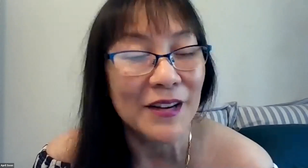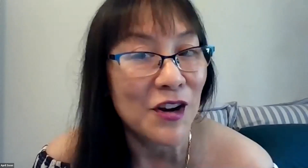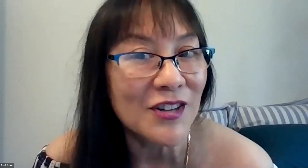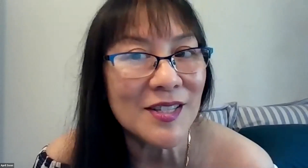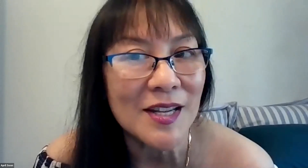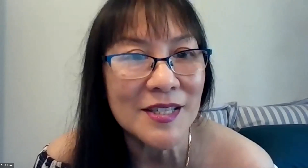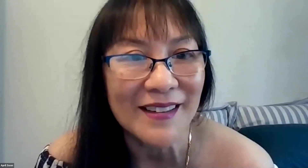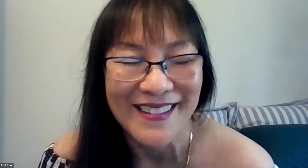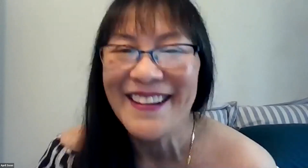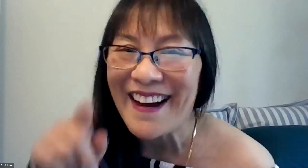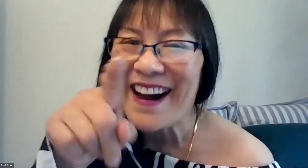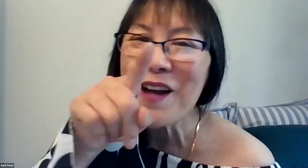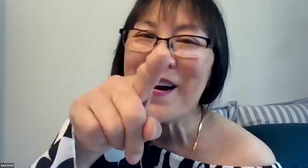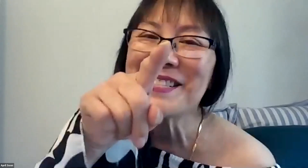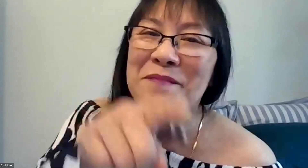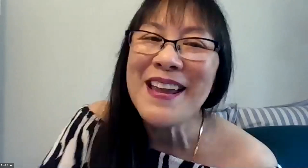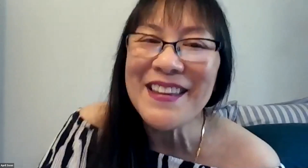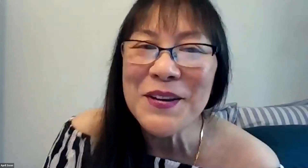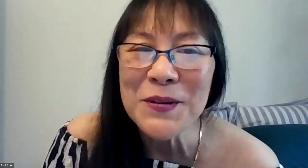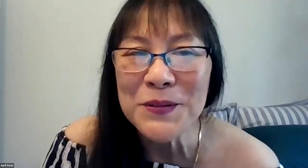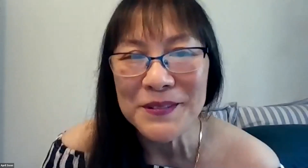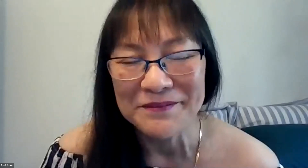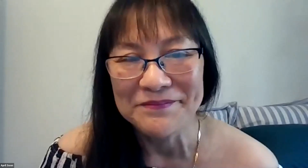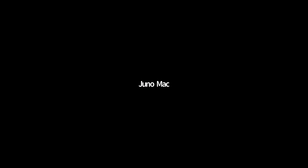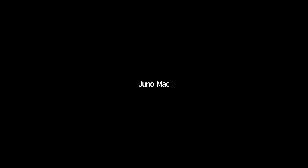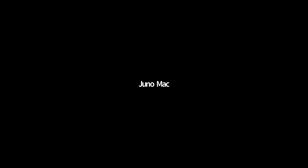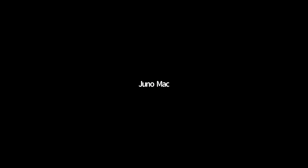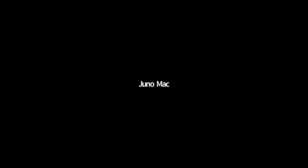unemployed, and narcissistic, I want to meet you.